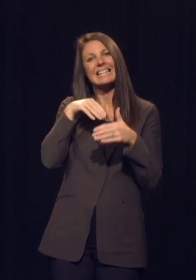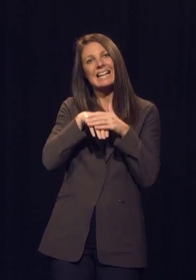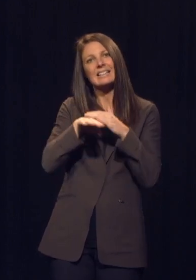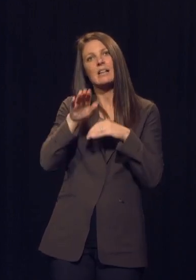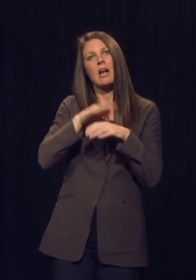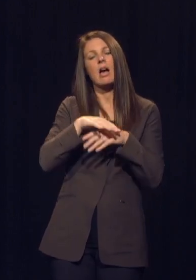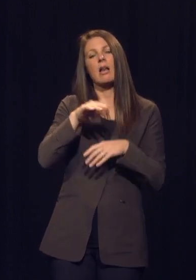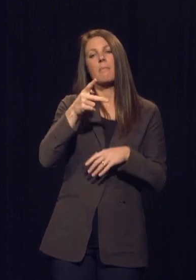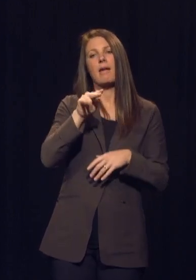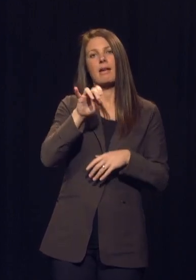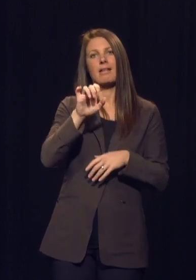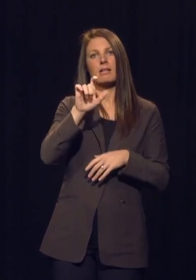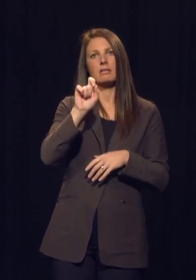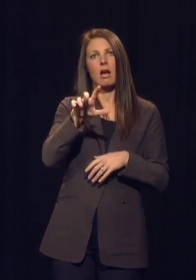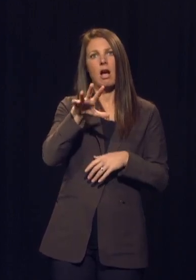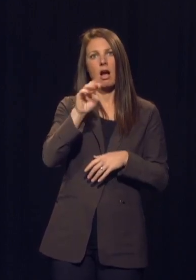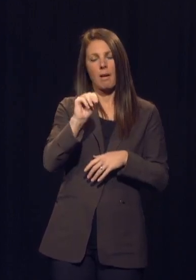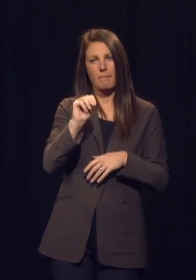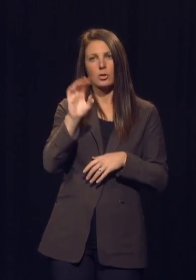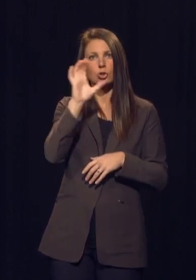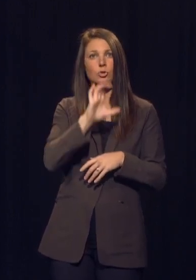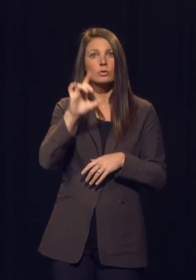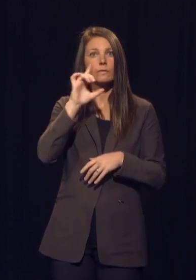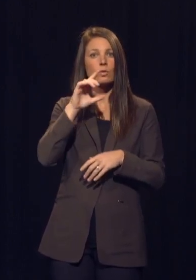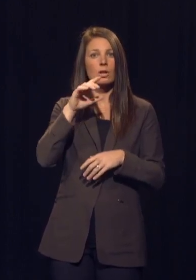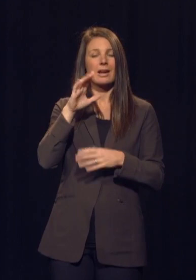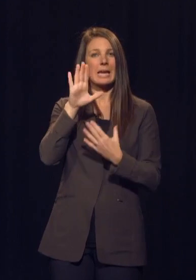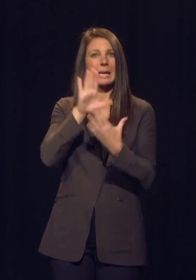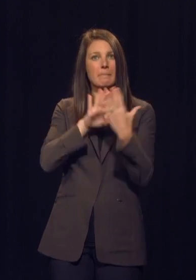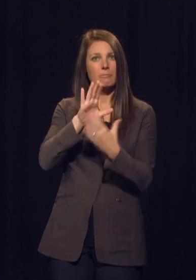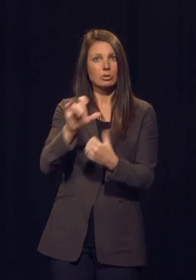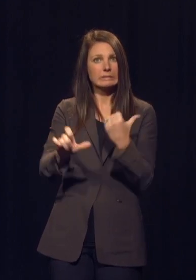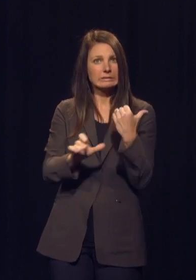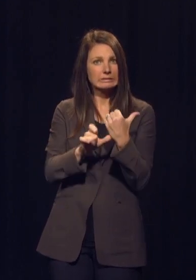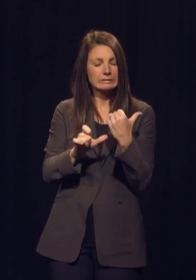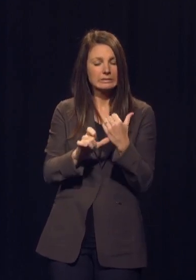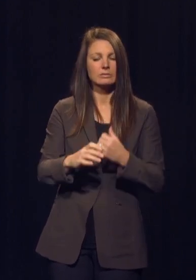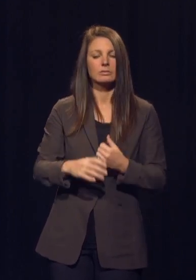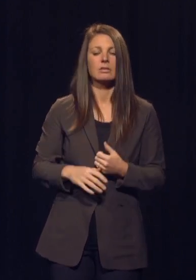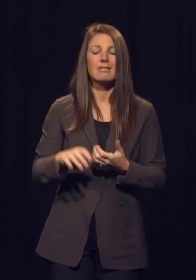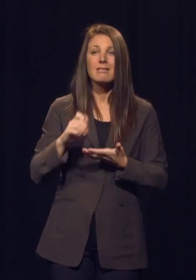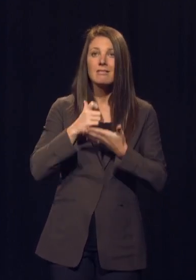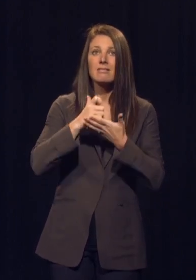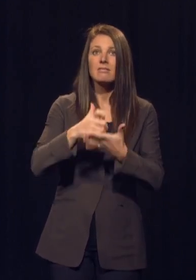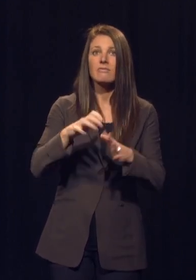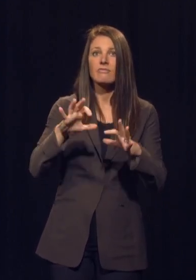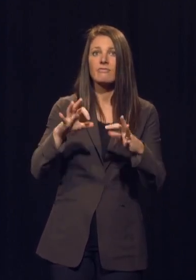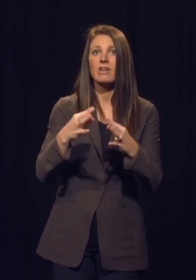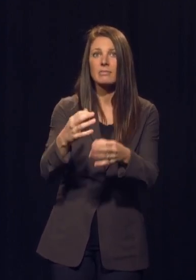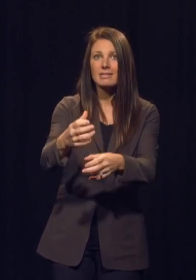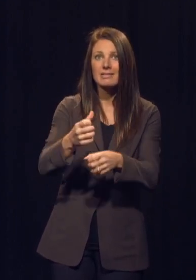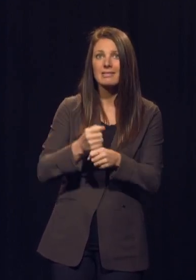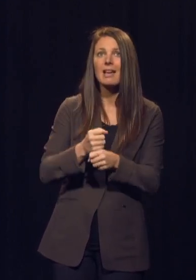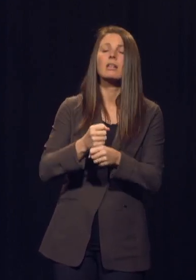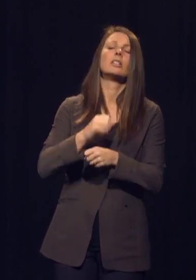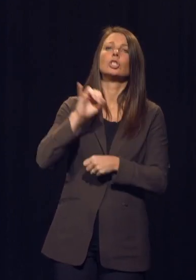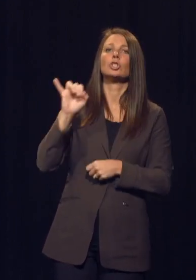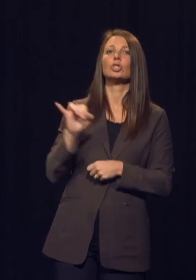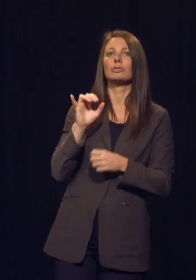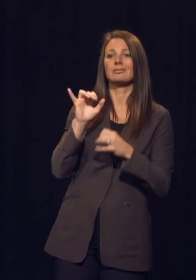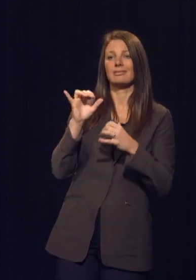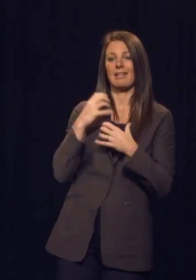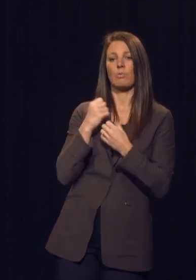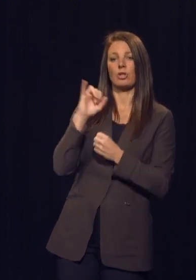Pennie.com website under search for in-person assistance. Helping families obtain the security of health insurance